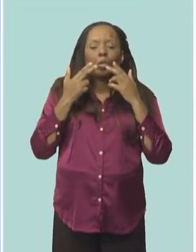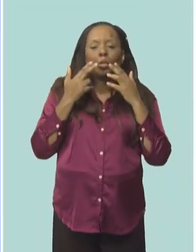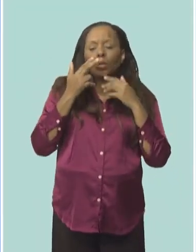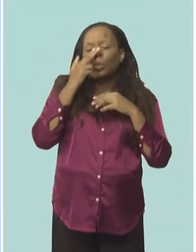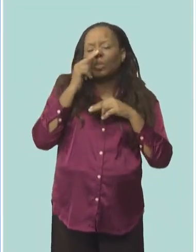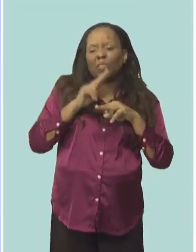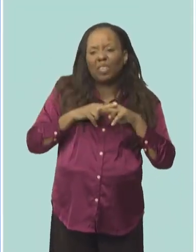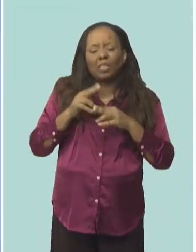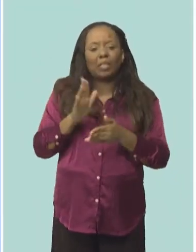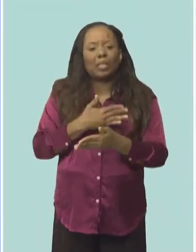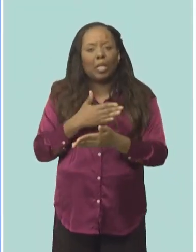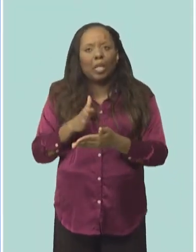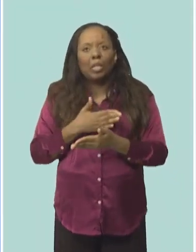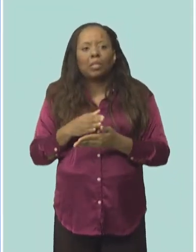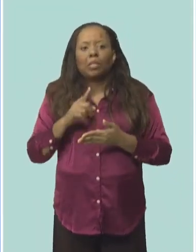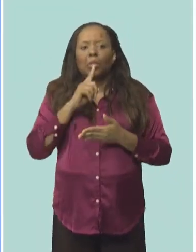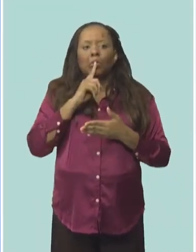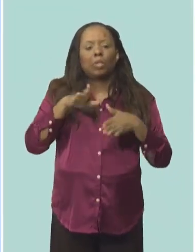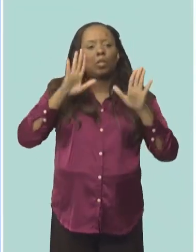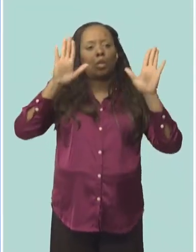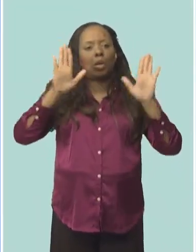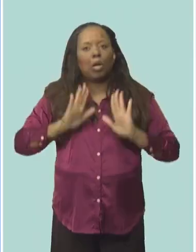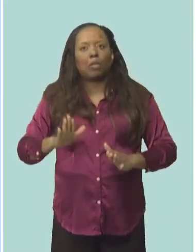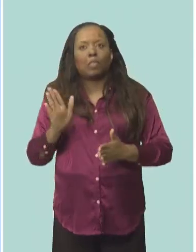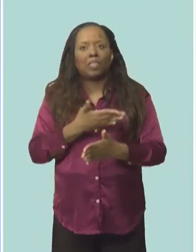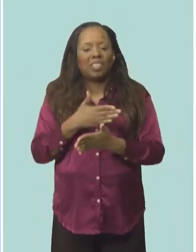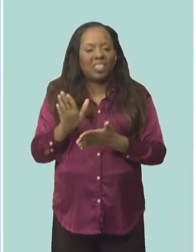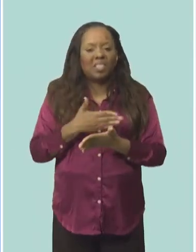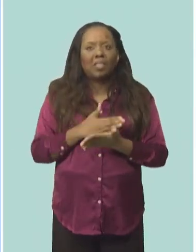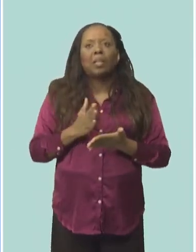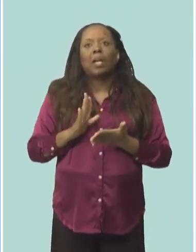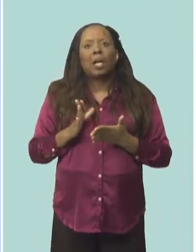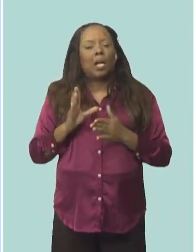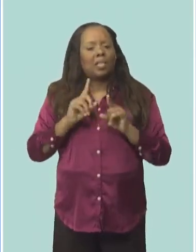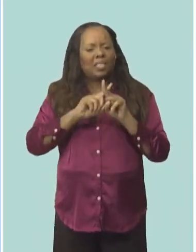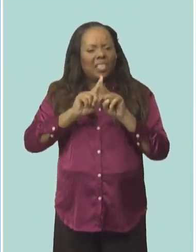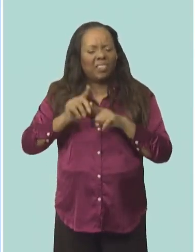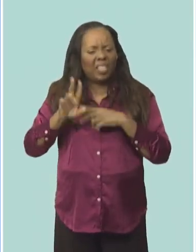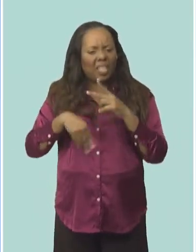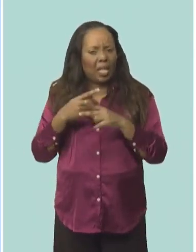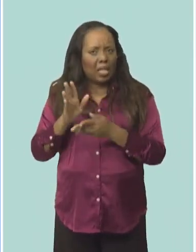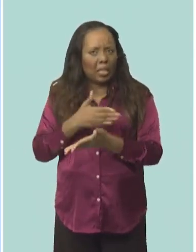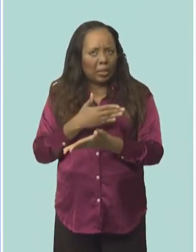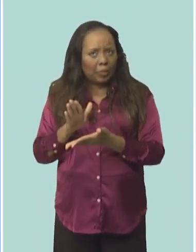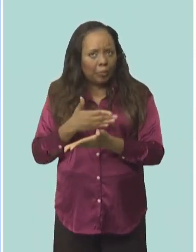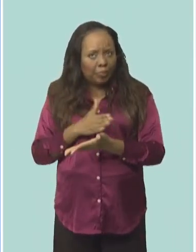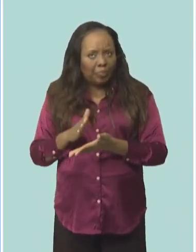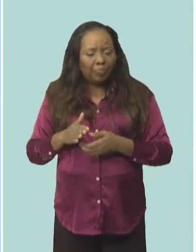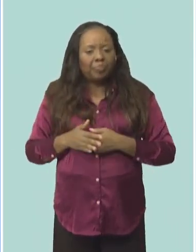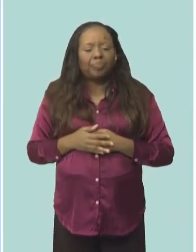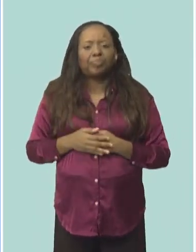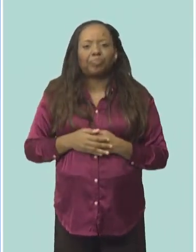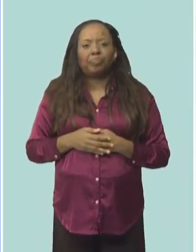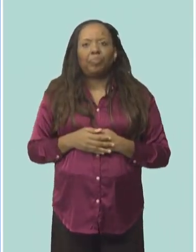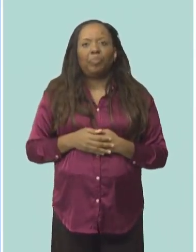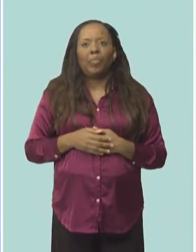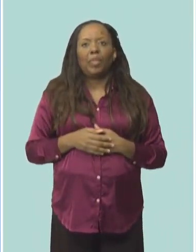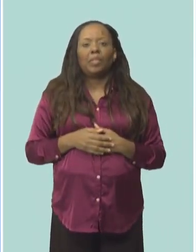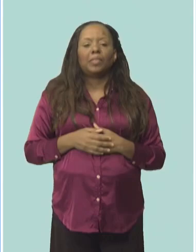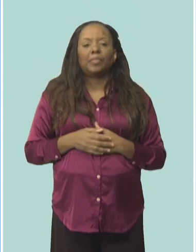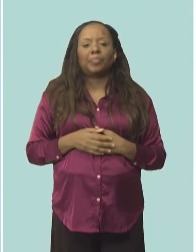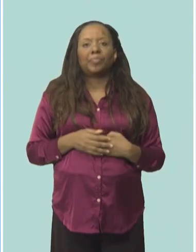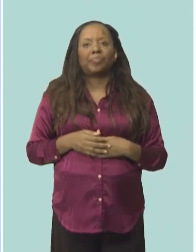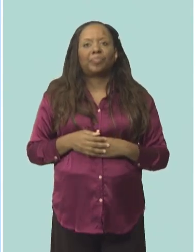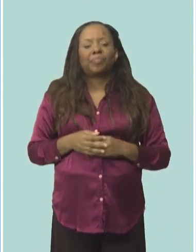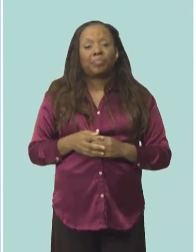her popular hits, including You're Not Ready for This Yet, It's a Pity, These Streets, and Big Ninja Bike. Even with his right hand